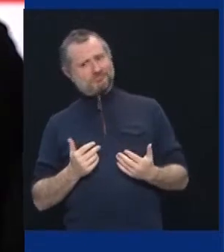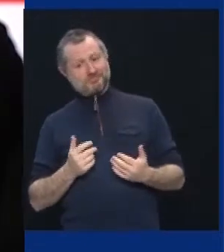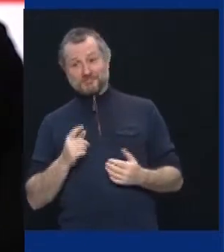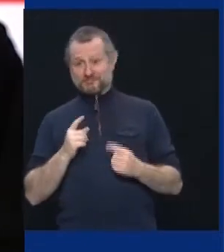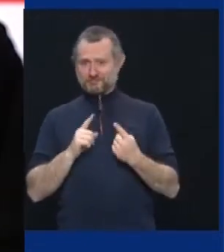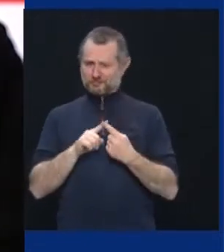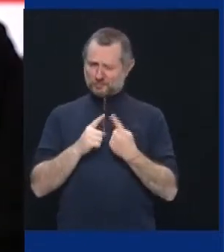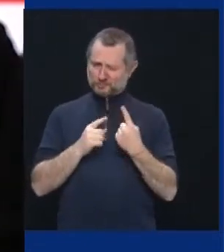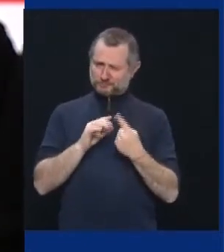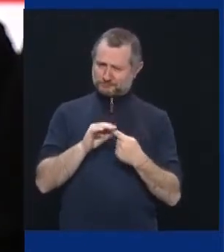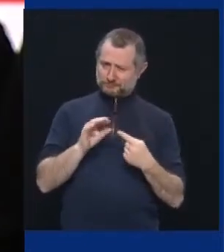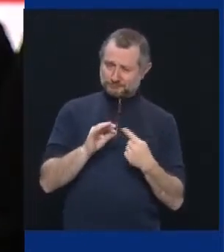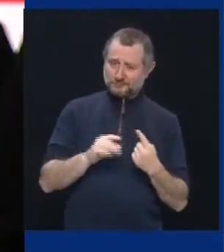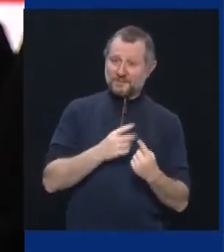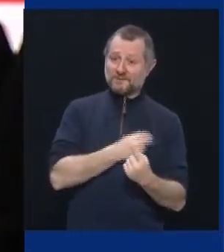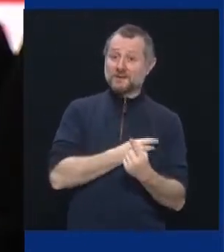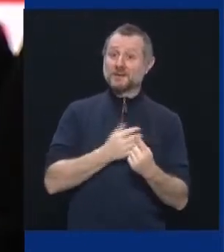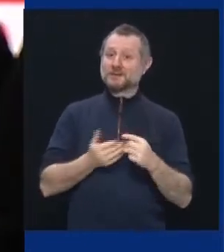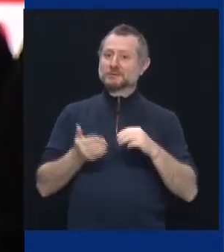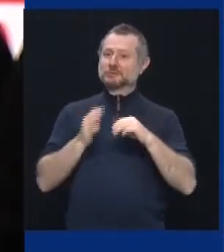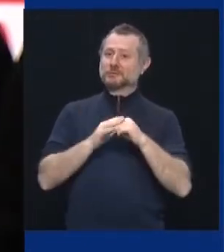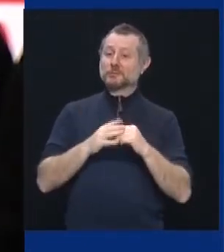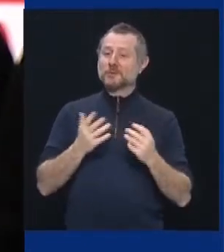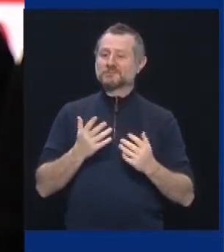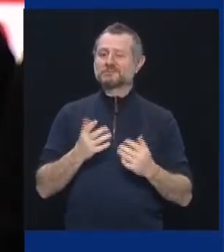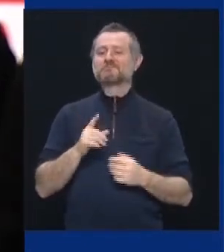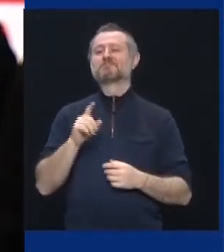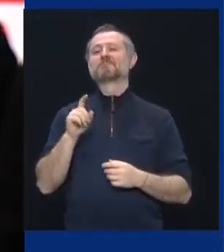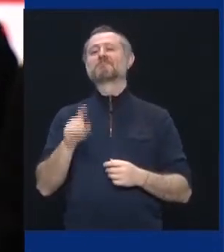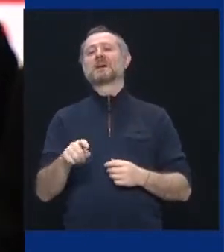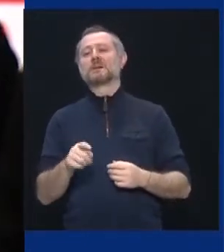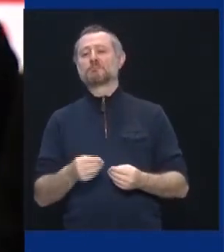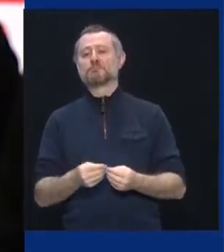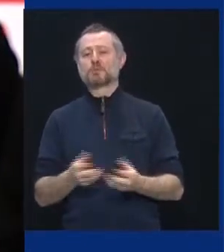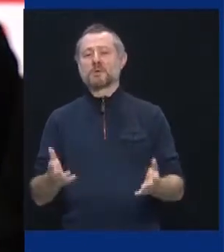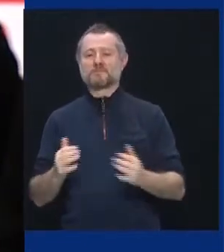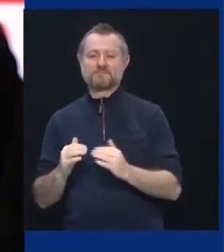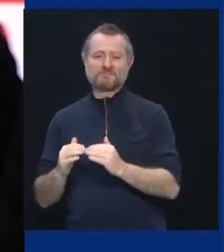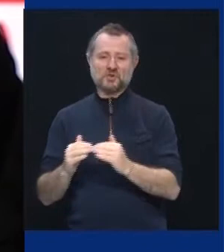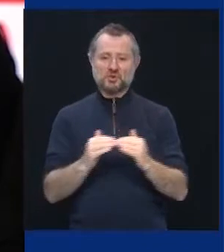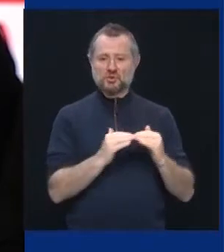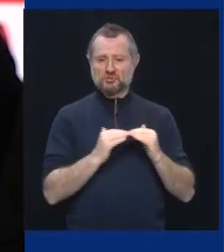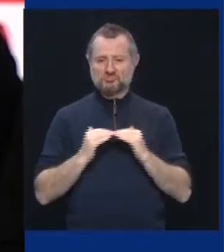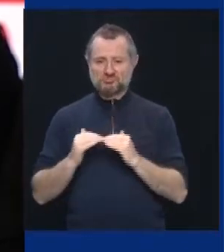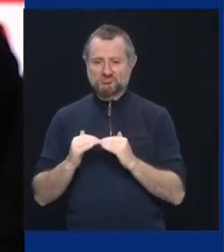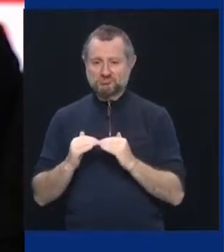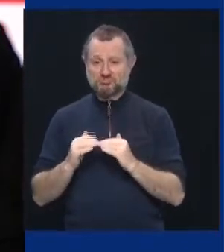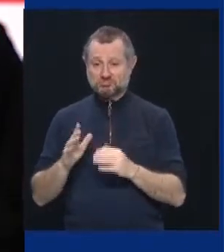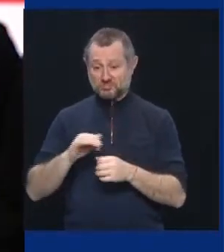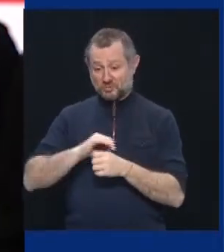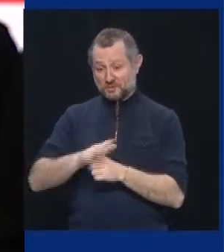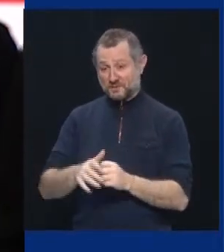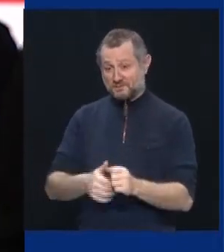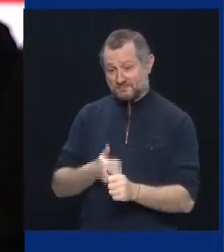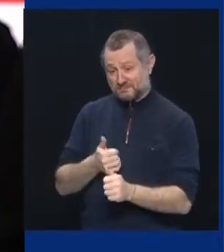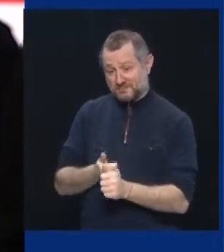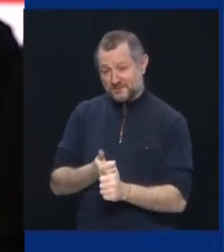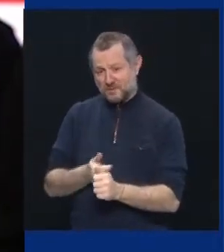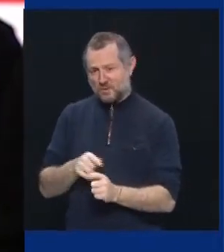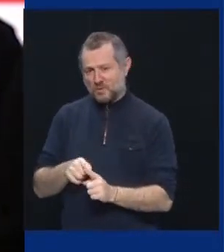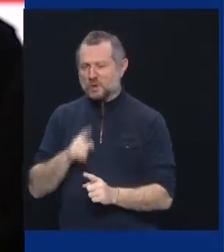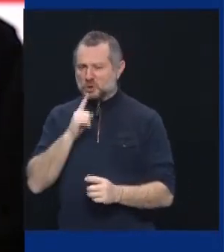and compounding it, it has to be done fairly. COVID discriminated.